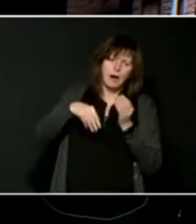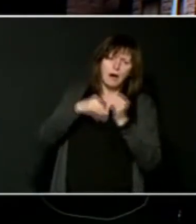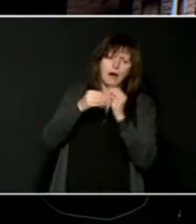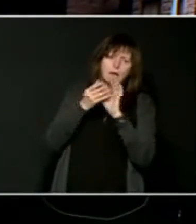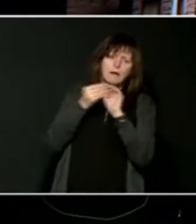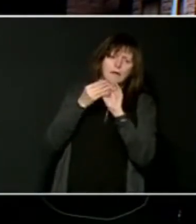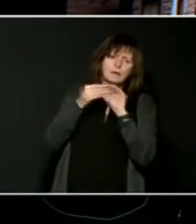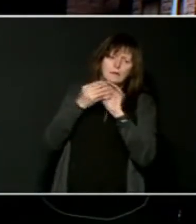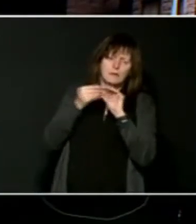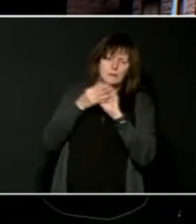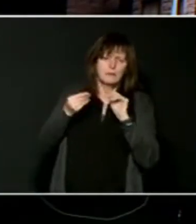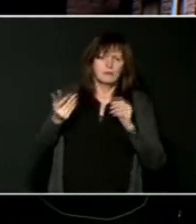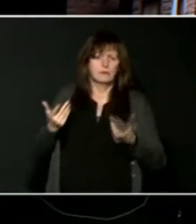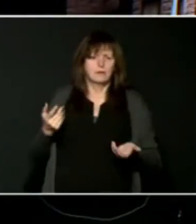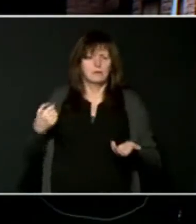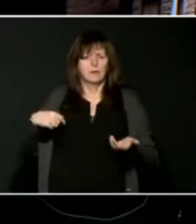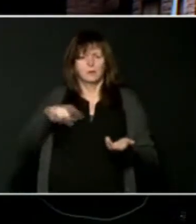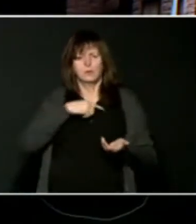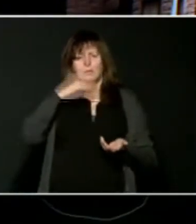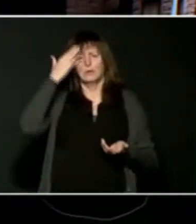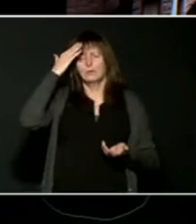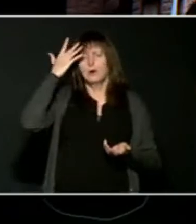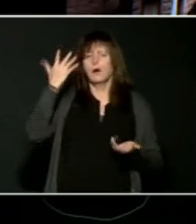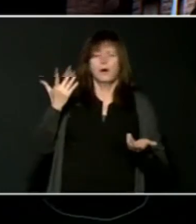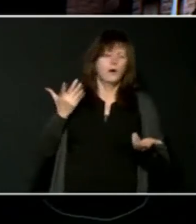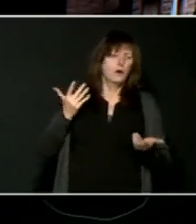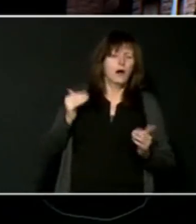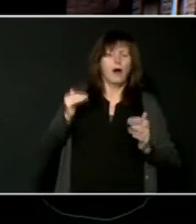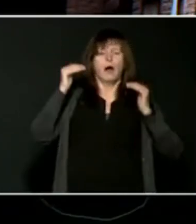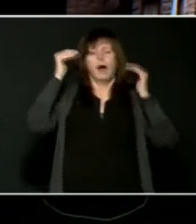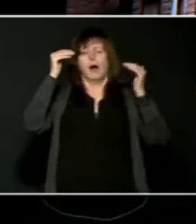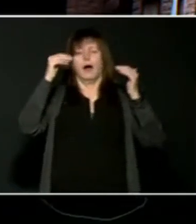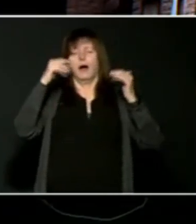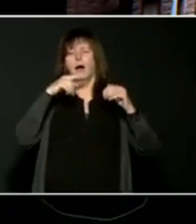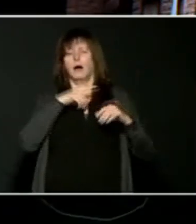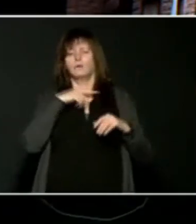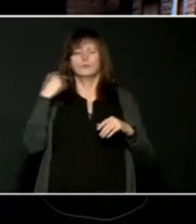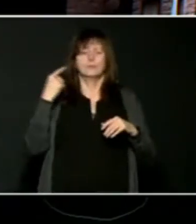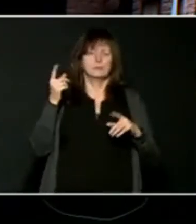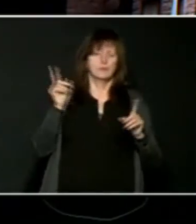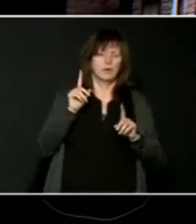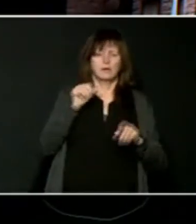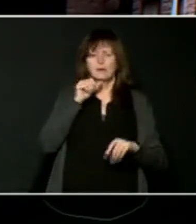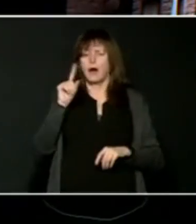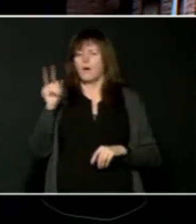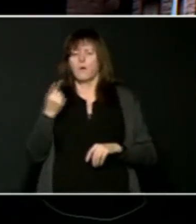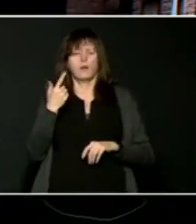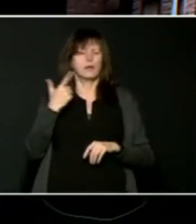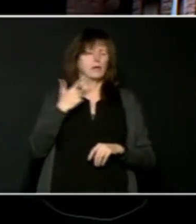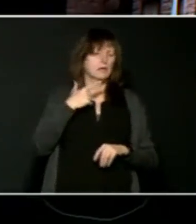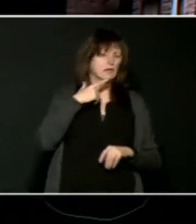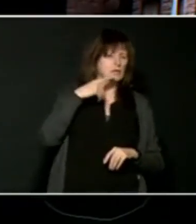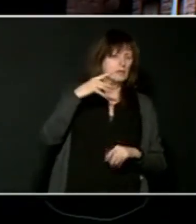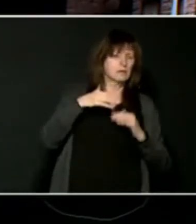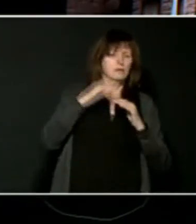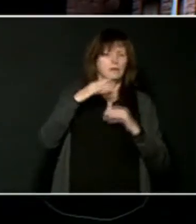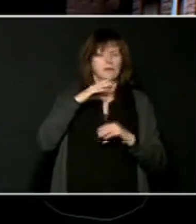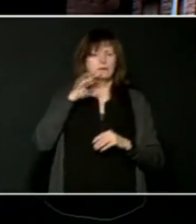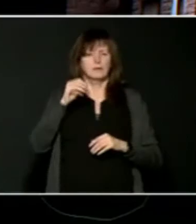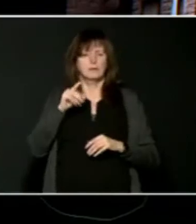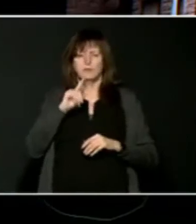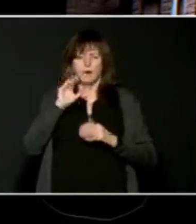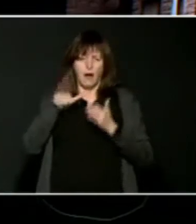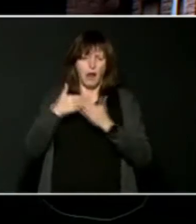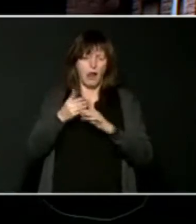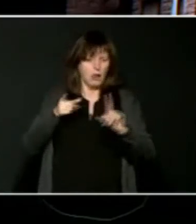the highest risk is. It's not just all 50-year-olds or 60-year-olds. We know there are certain groups of that age